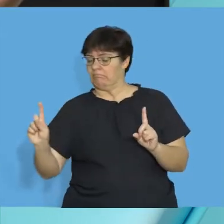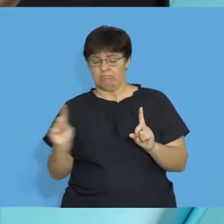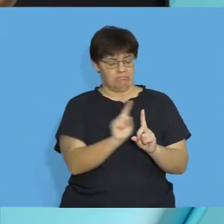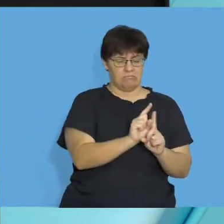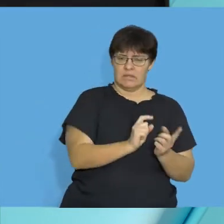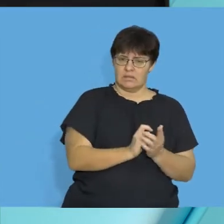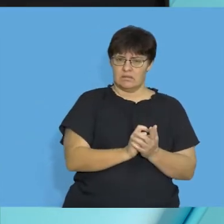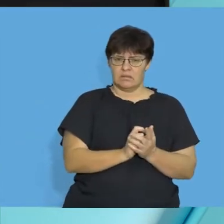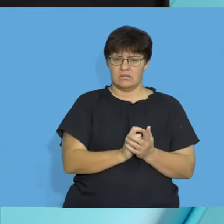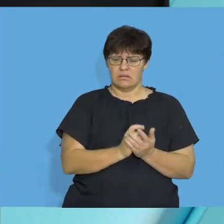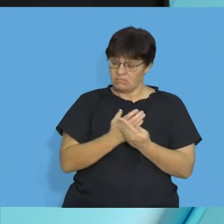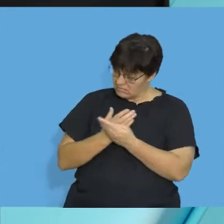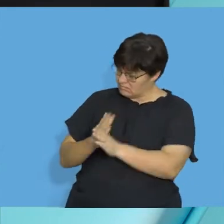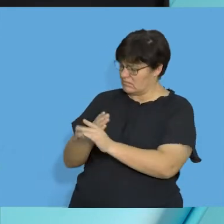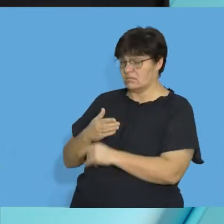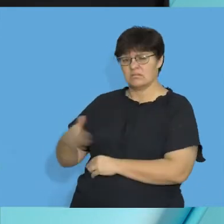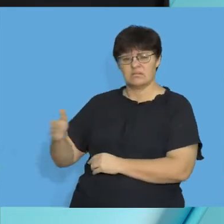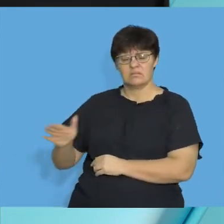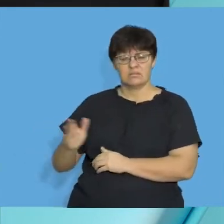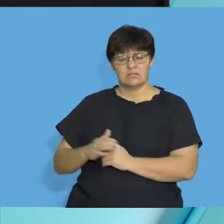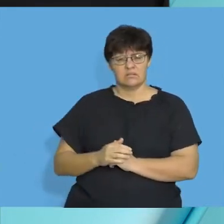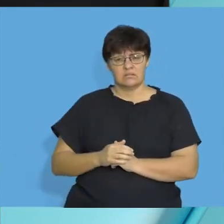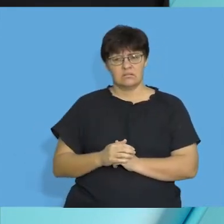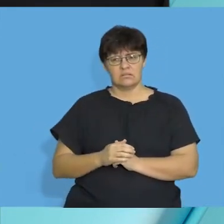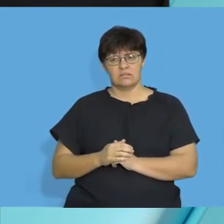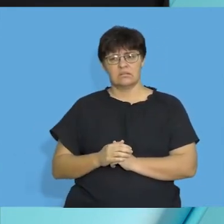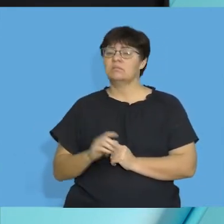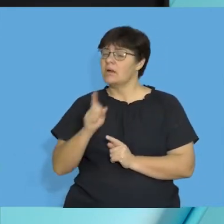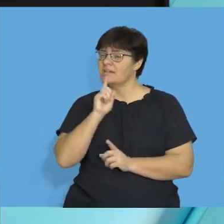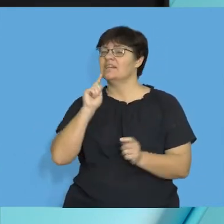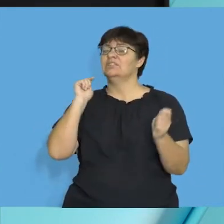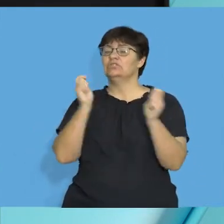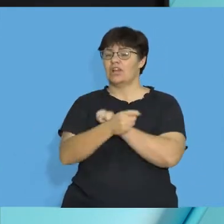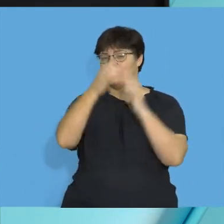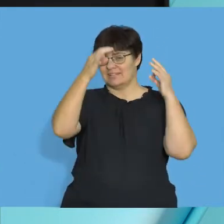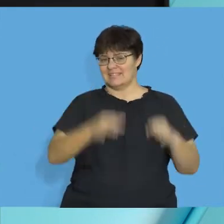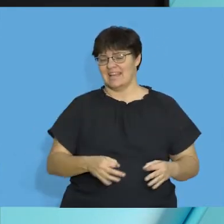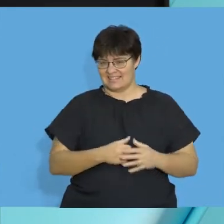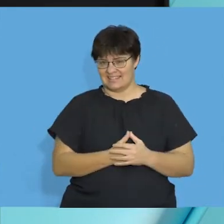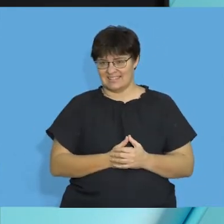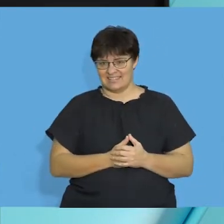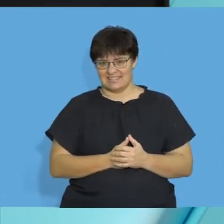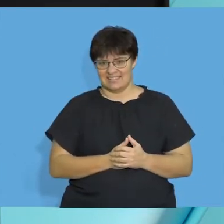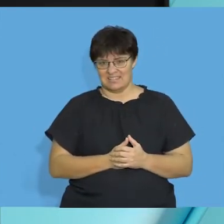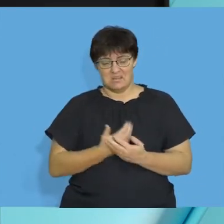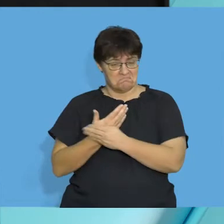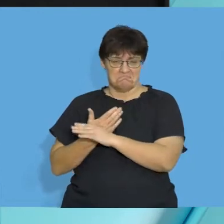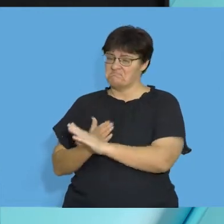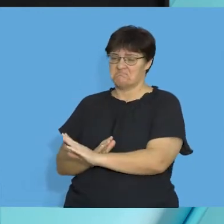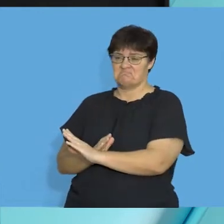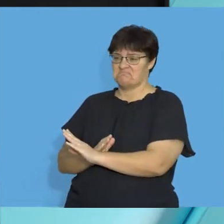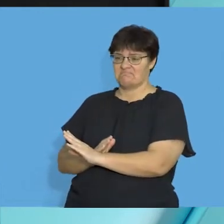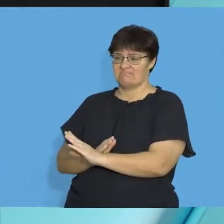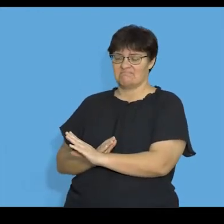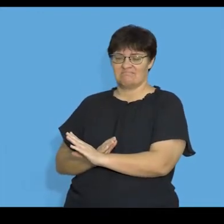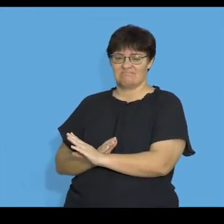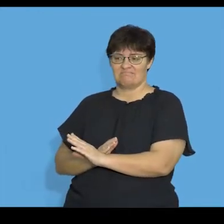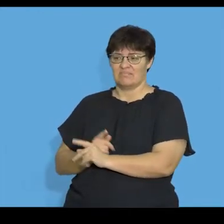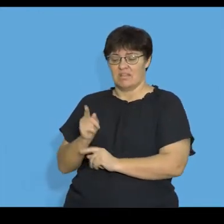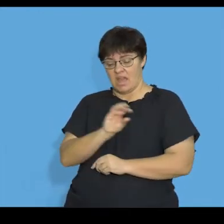away. Well, guys, this is also going to be a change in decision. Not to, this one is